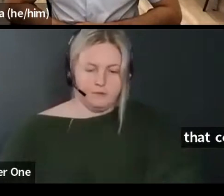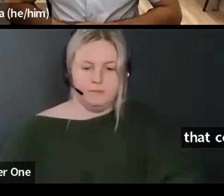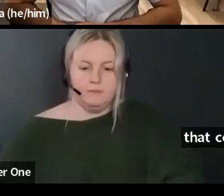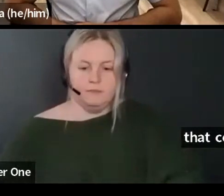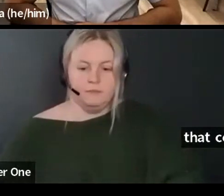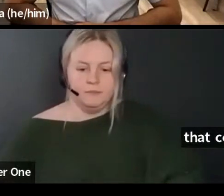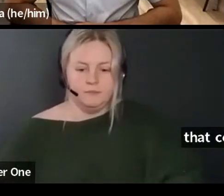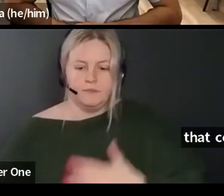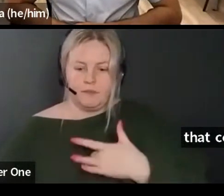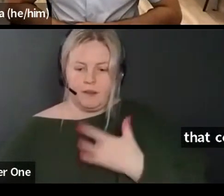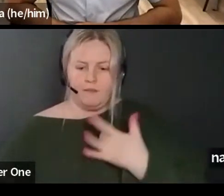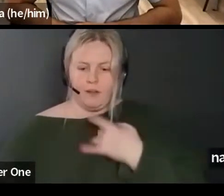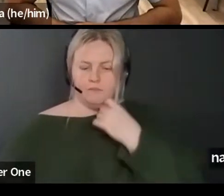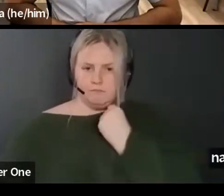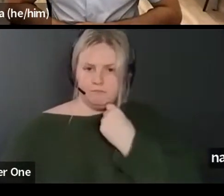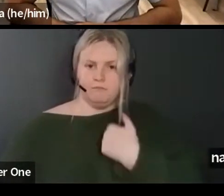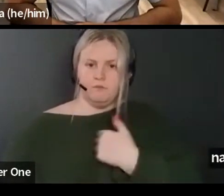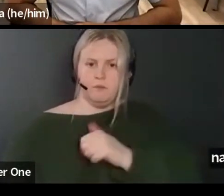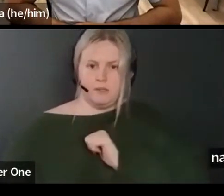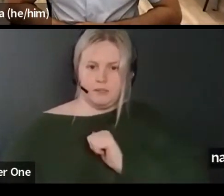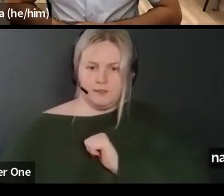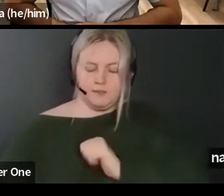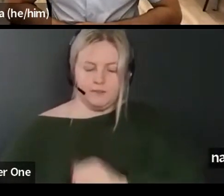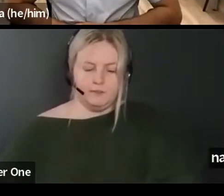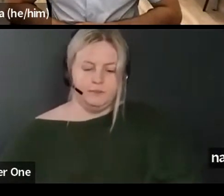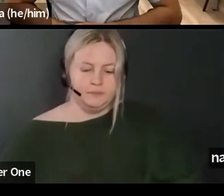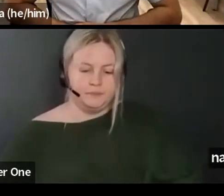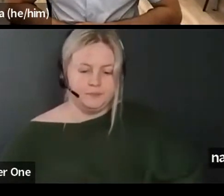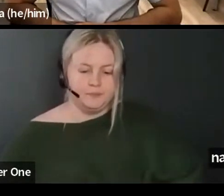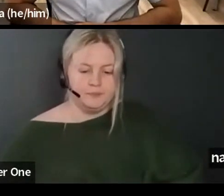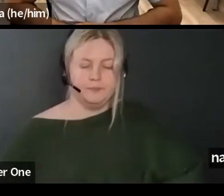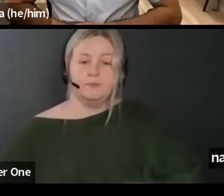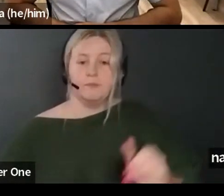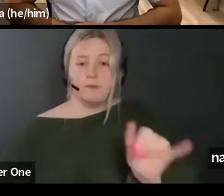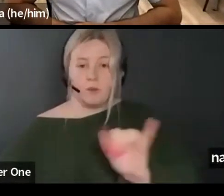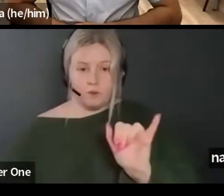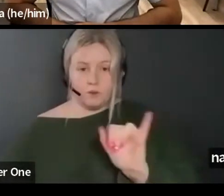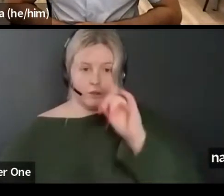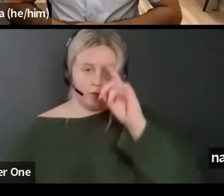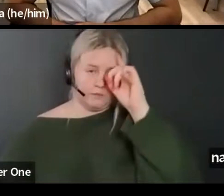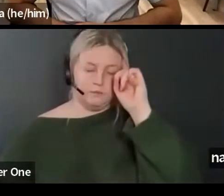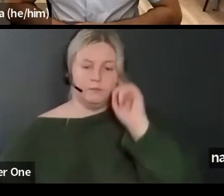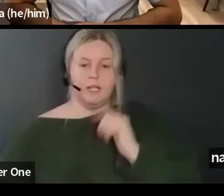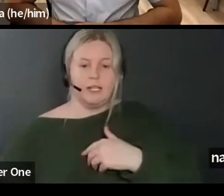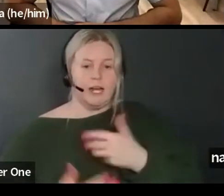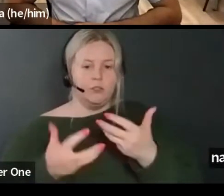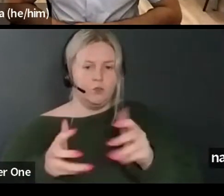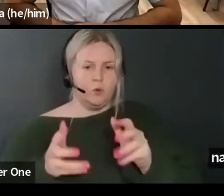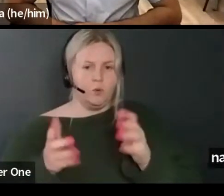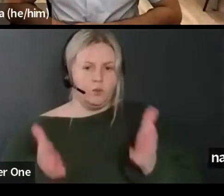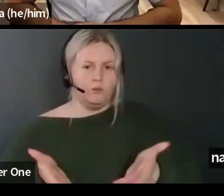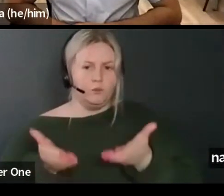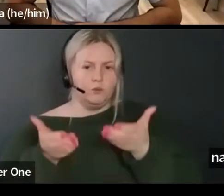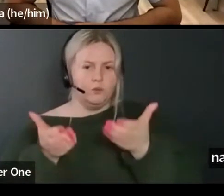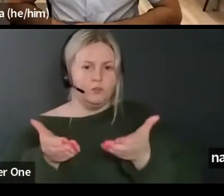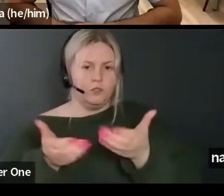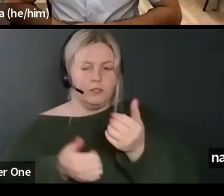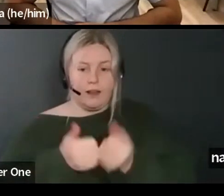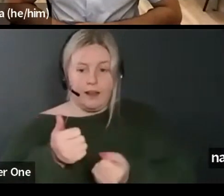So with that, I also want to take some time, and I don't mean to suggest that everything about